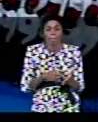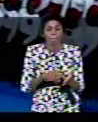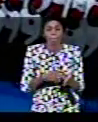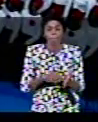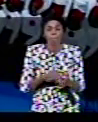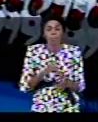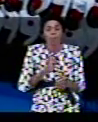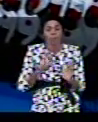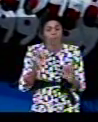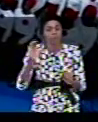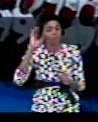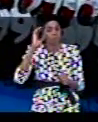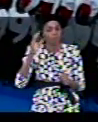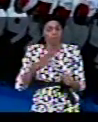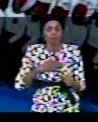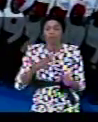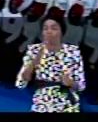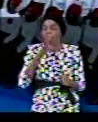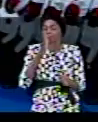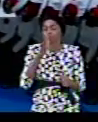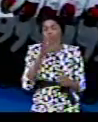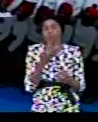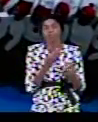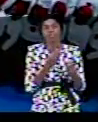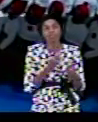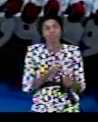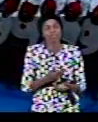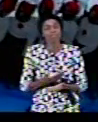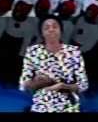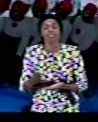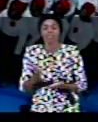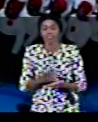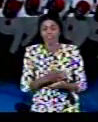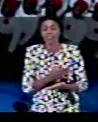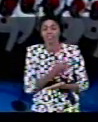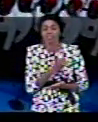read. I can hear my father softly